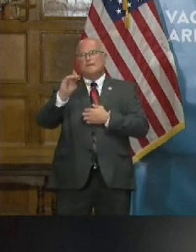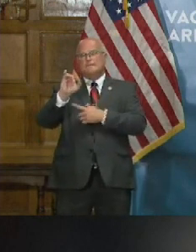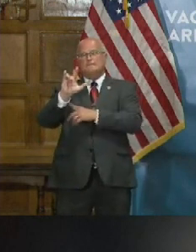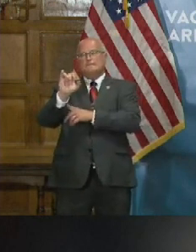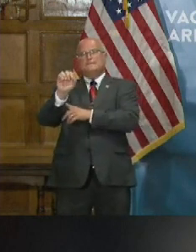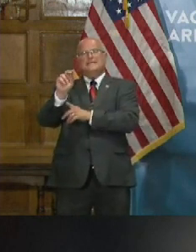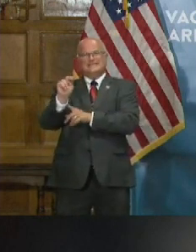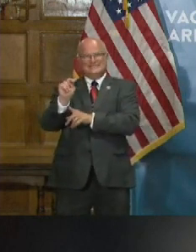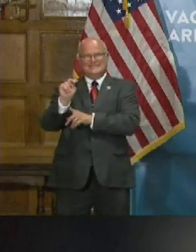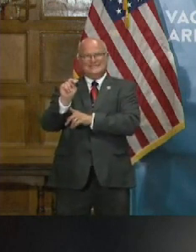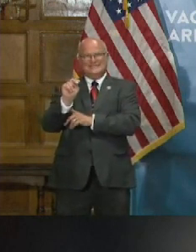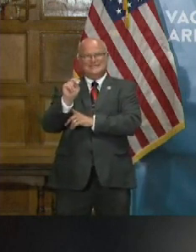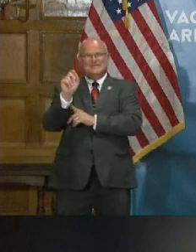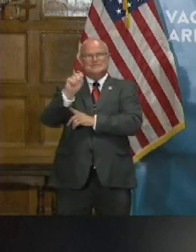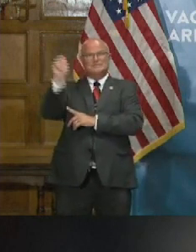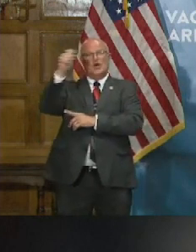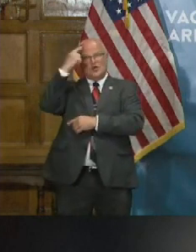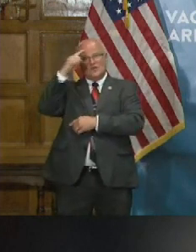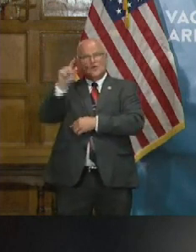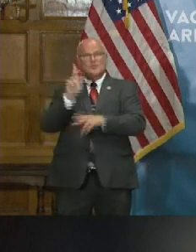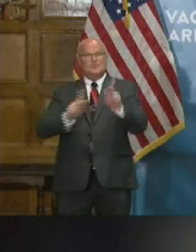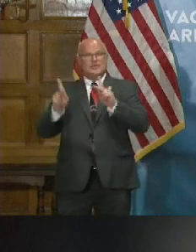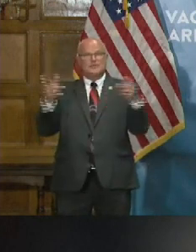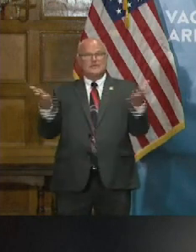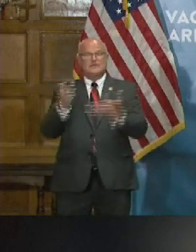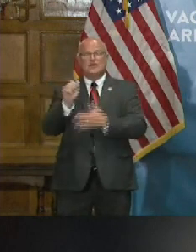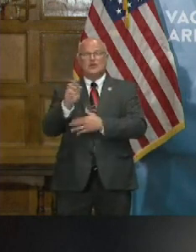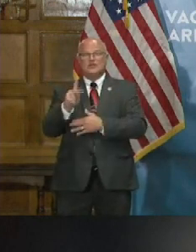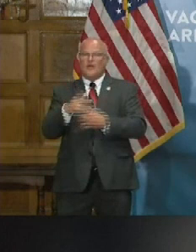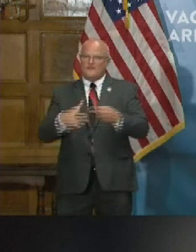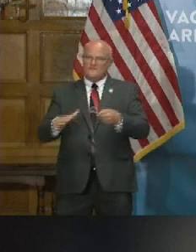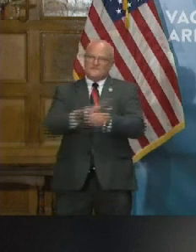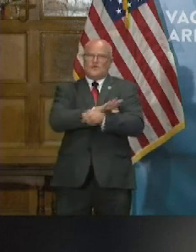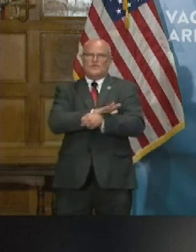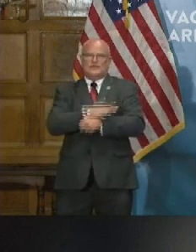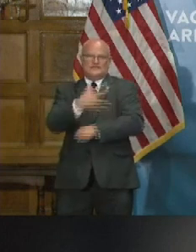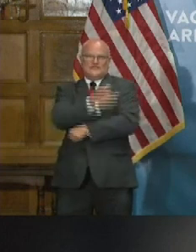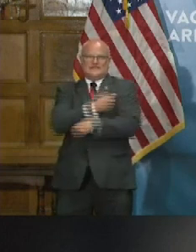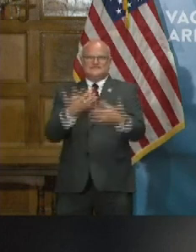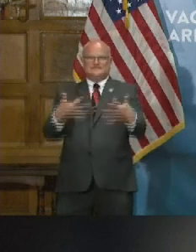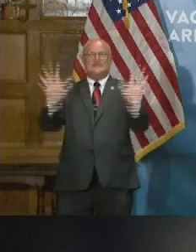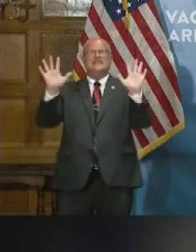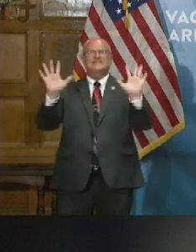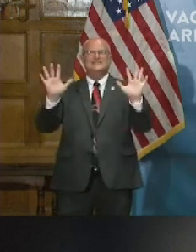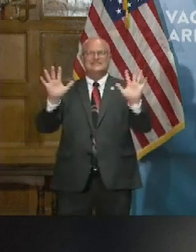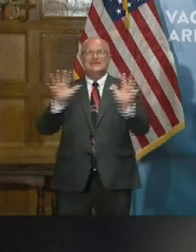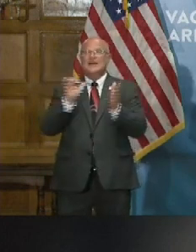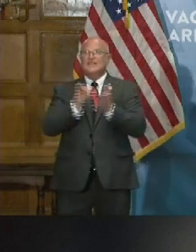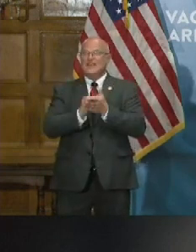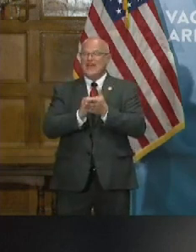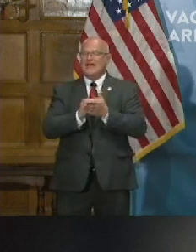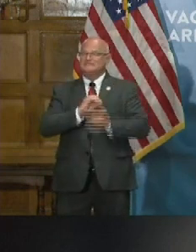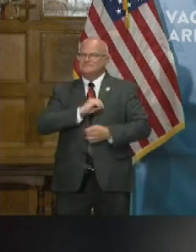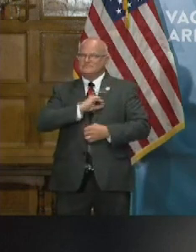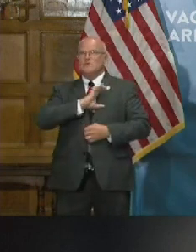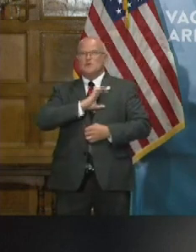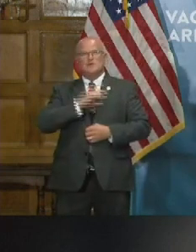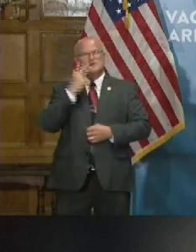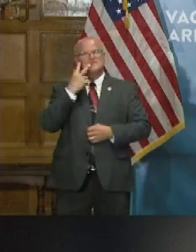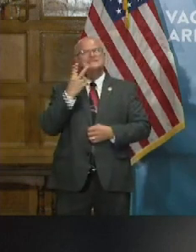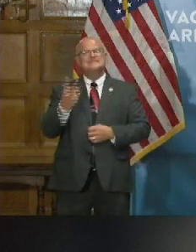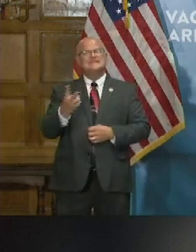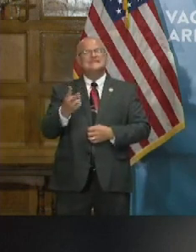million mark for Arkansans fully immunized. And so that was encouraging us to